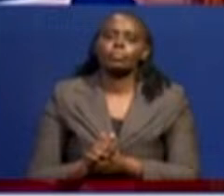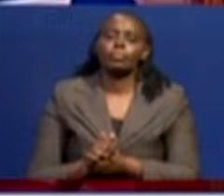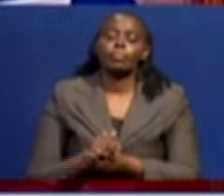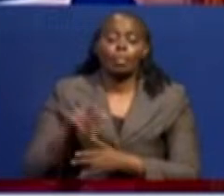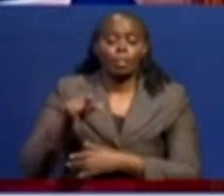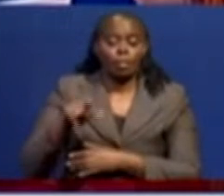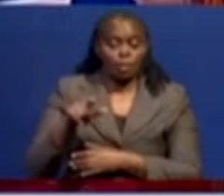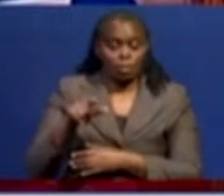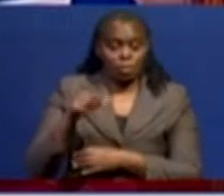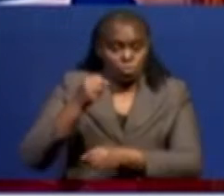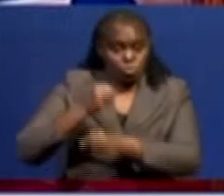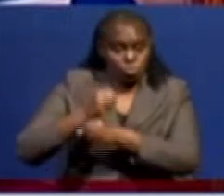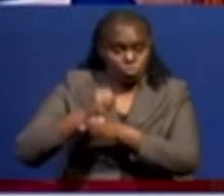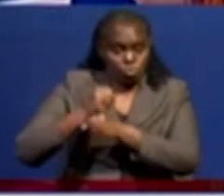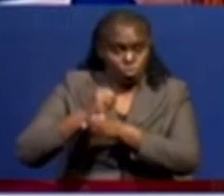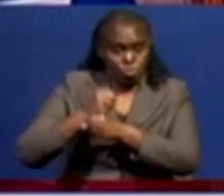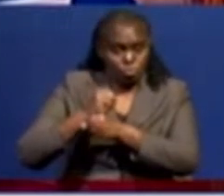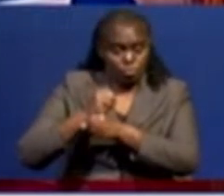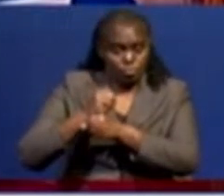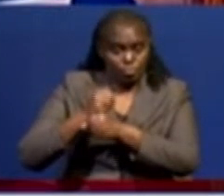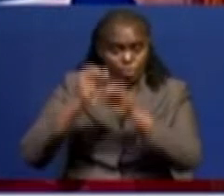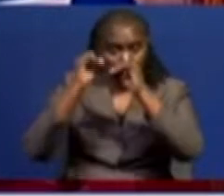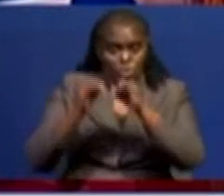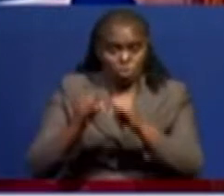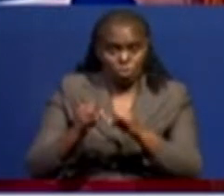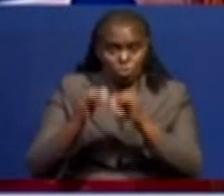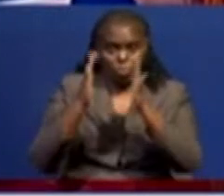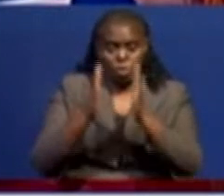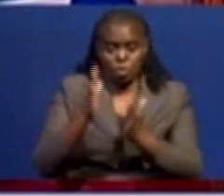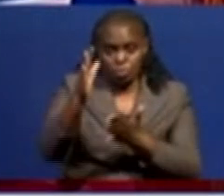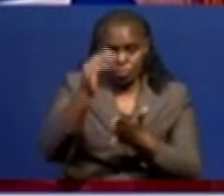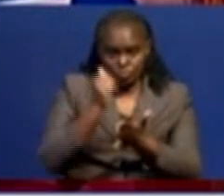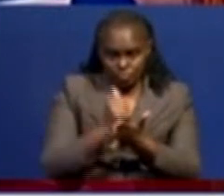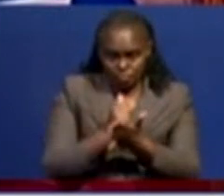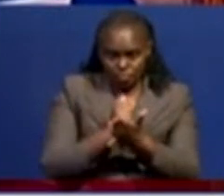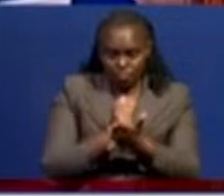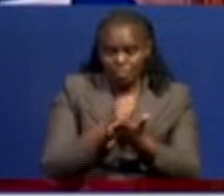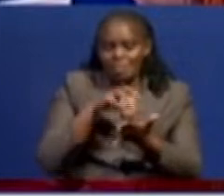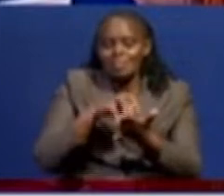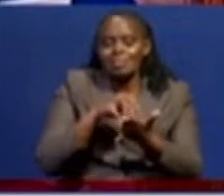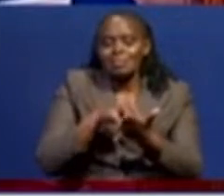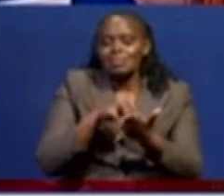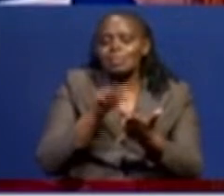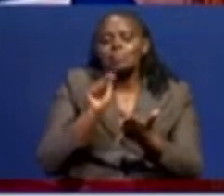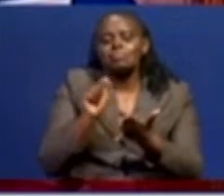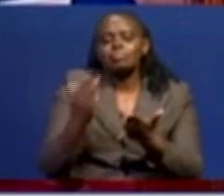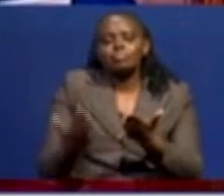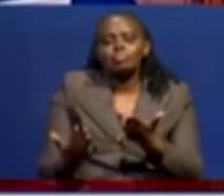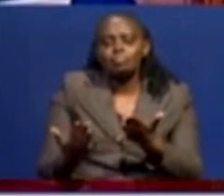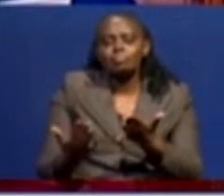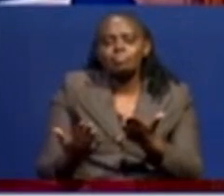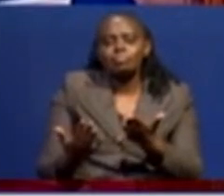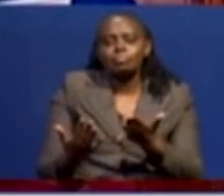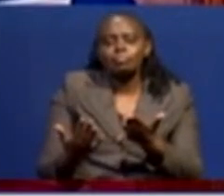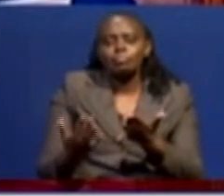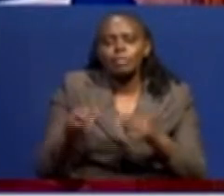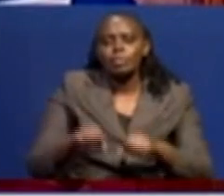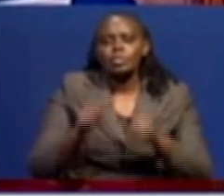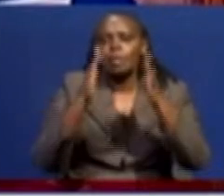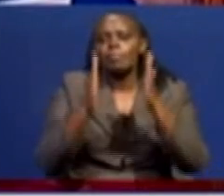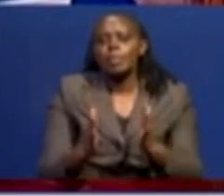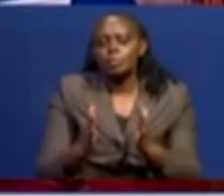Was the position ever filled? No. Pursuant to the resignation? No. What is the status of that